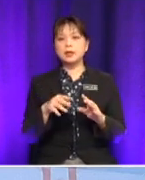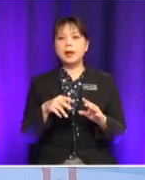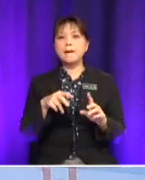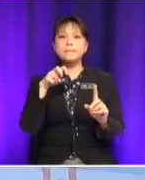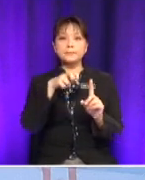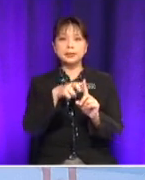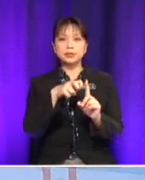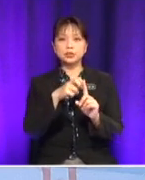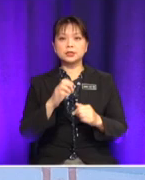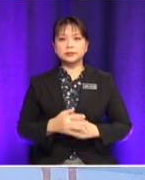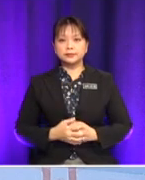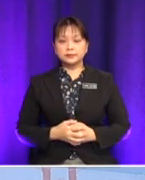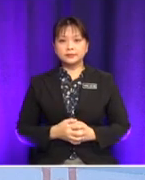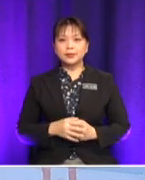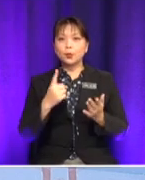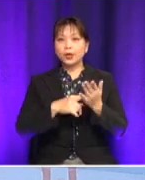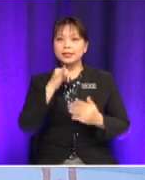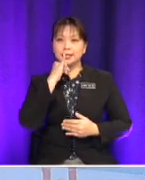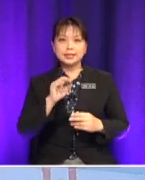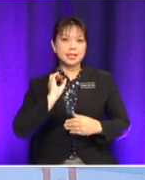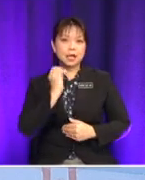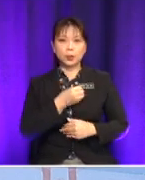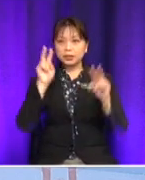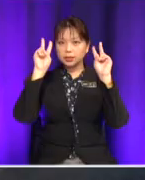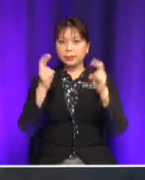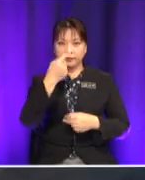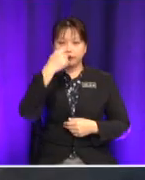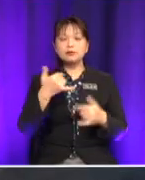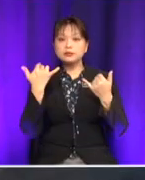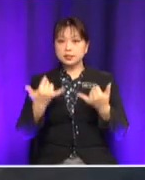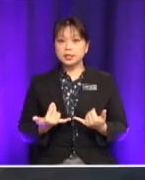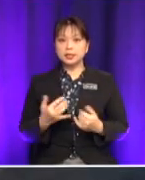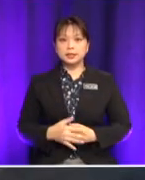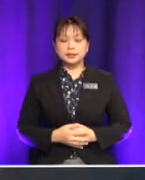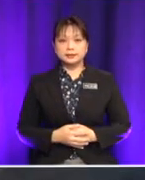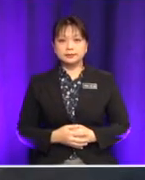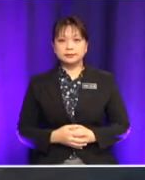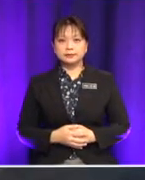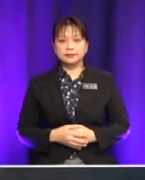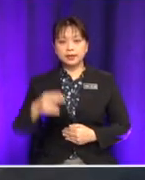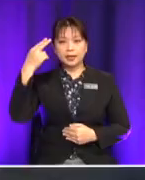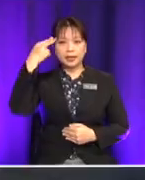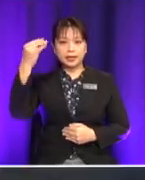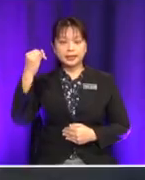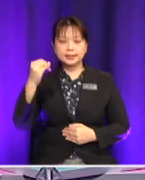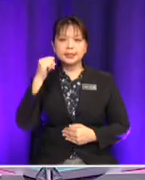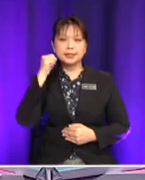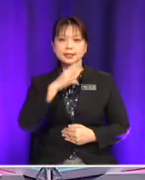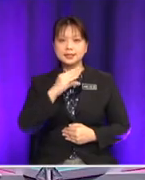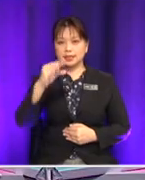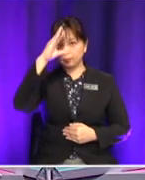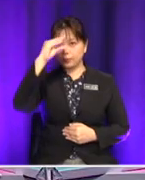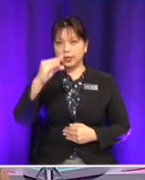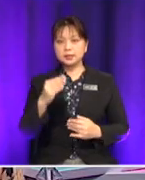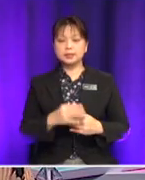madam, what is our topic for today? All right, Shafika. Hello, girls and boys viewers out there. Today, we are going